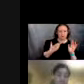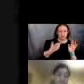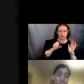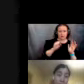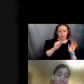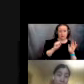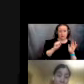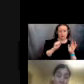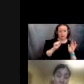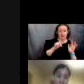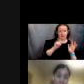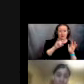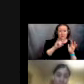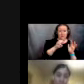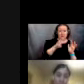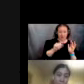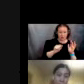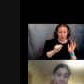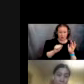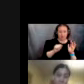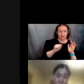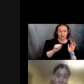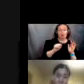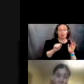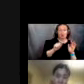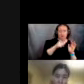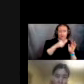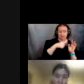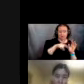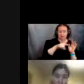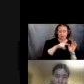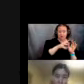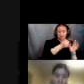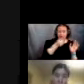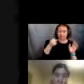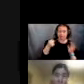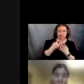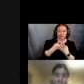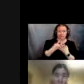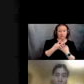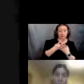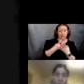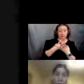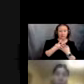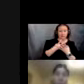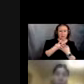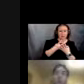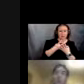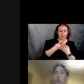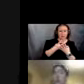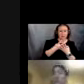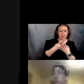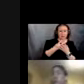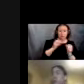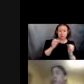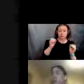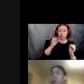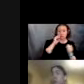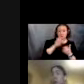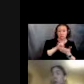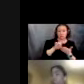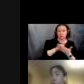Sakaizawas, the Ainu family, they were all incarcerated, and they were not really discriminated against in camp. You know, the